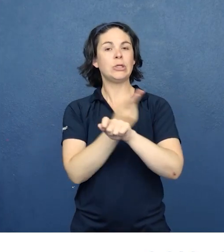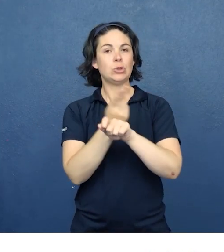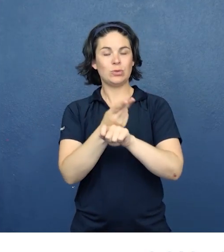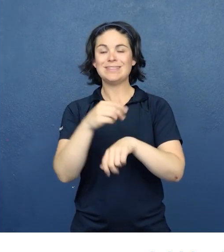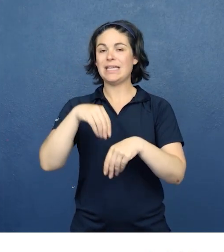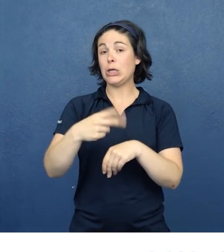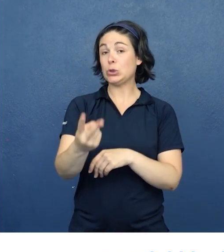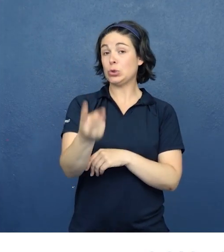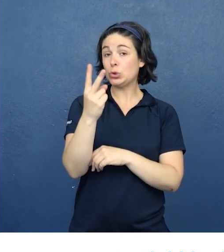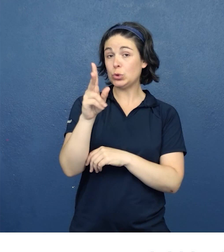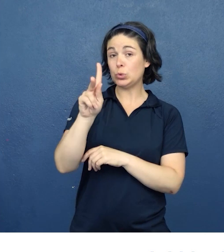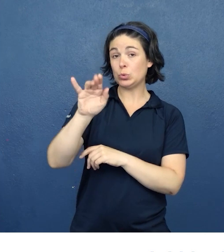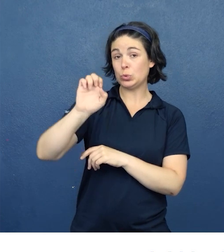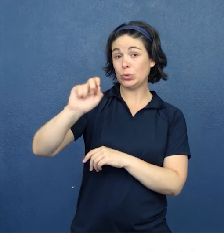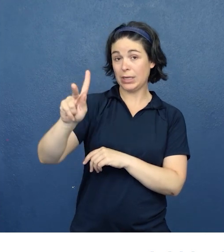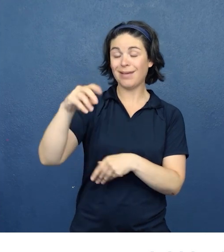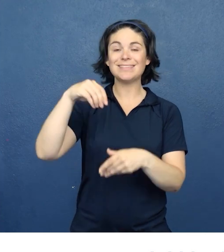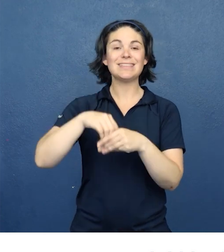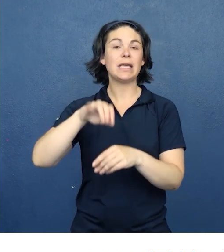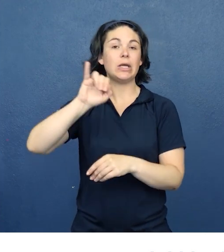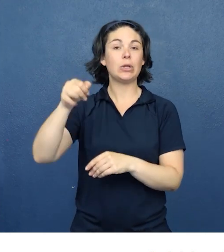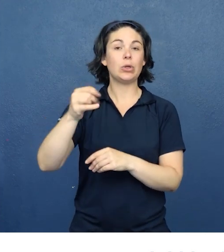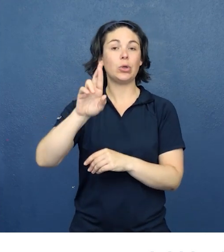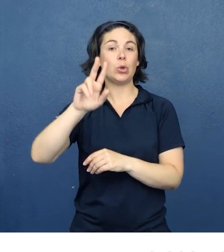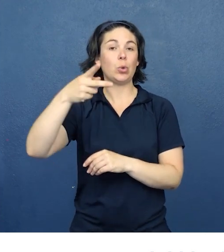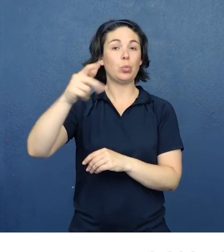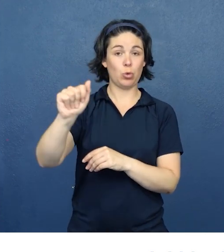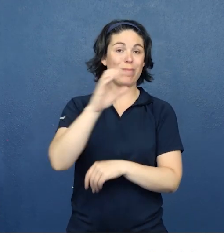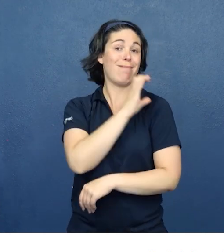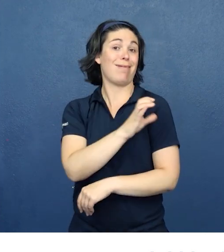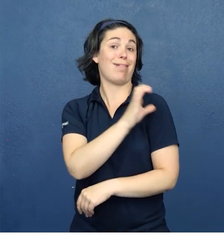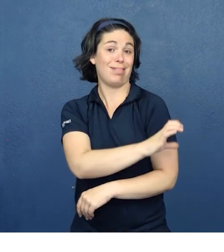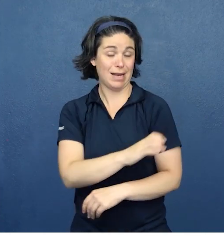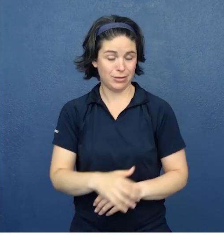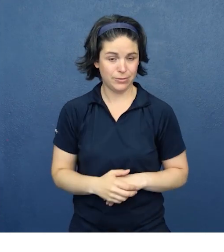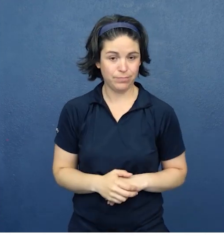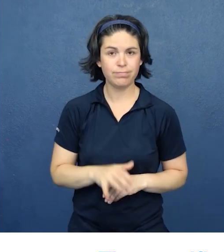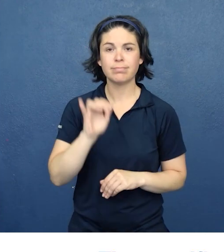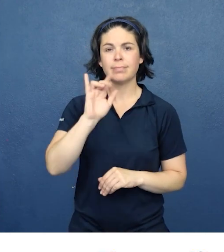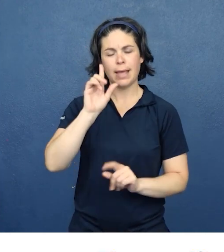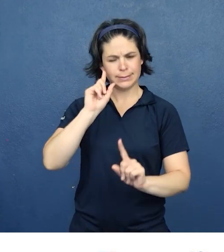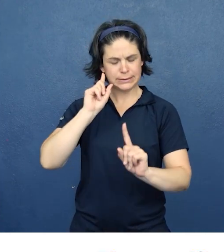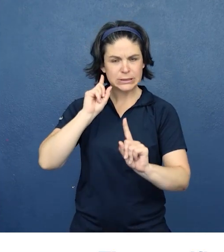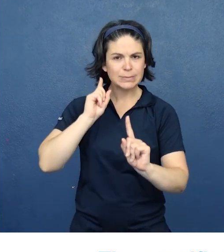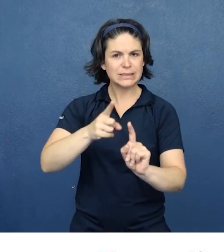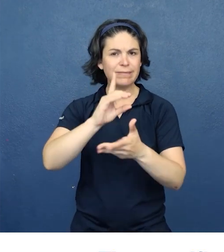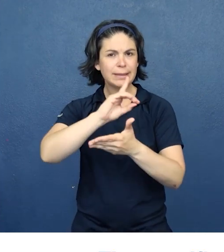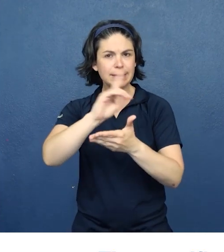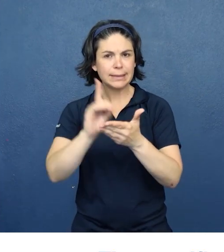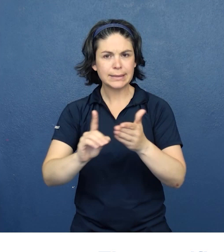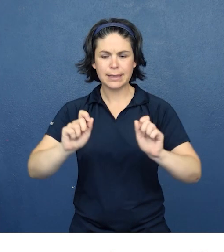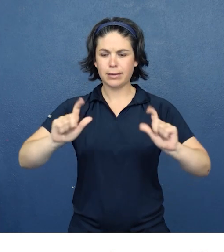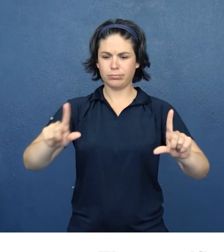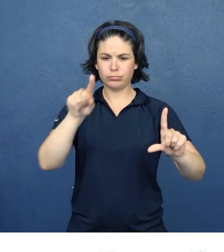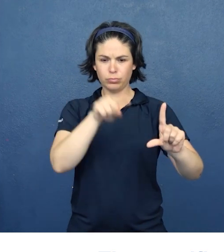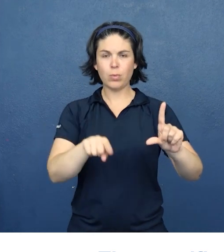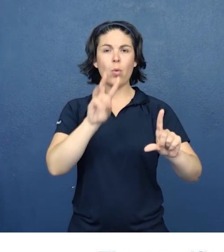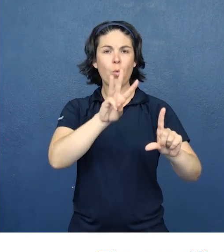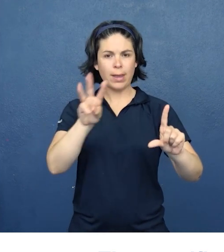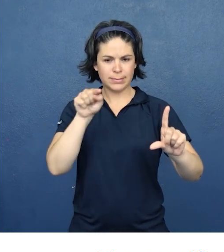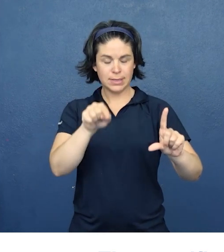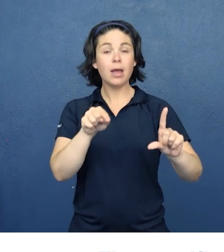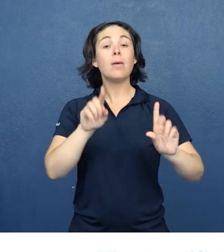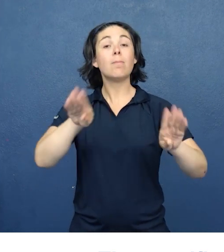in 2 kiosks in the Harupa Healthcare Clinic. The specifically designed kiosk landing